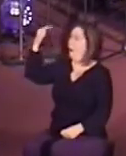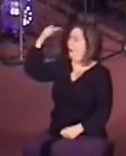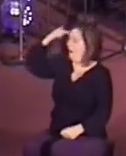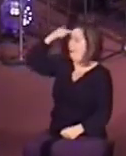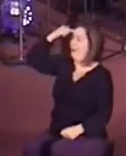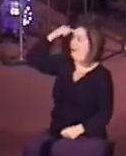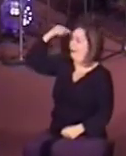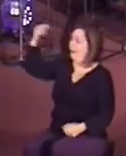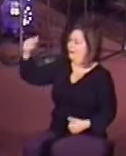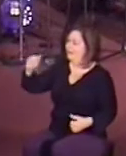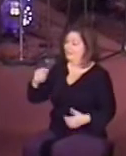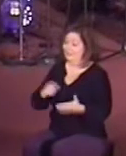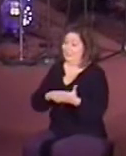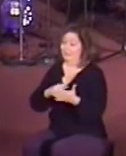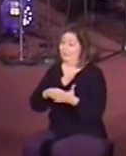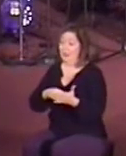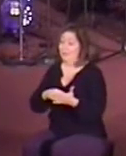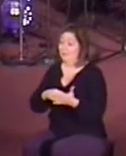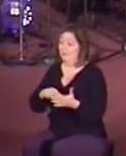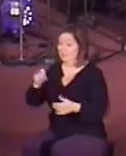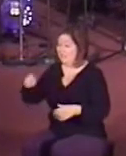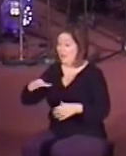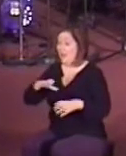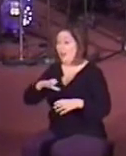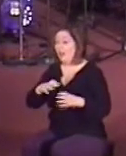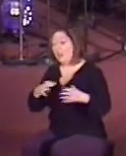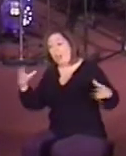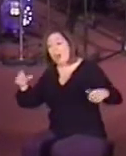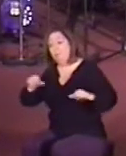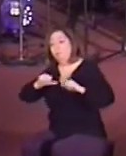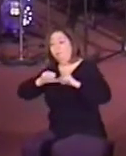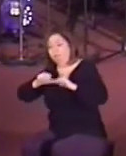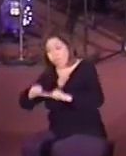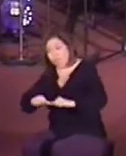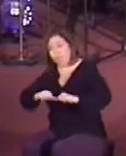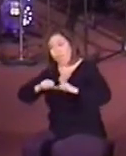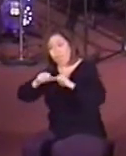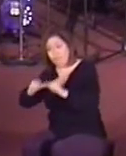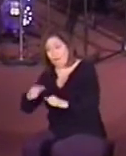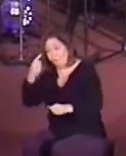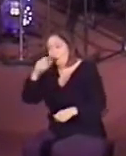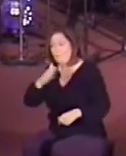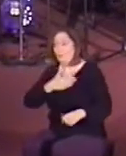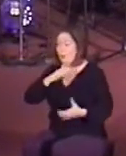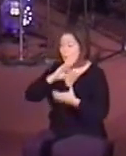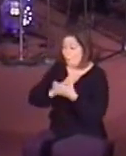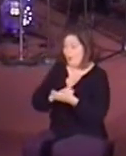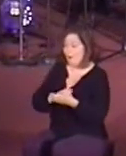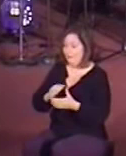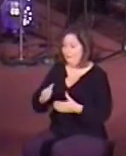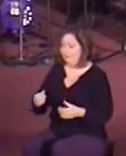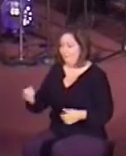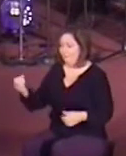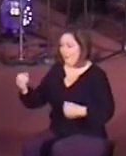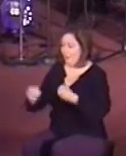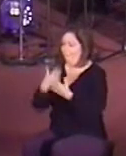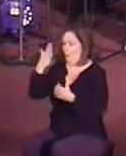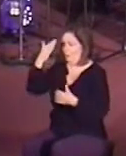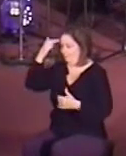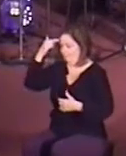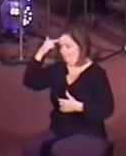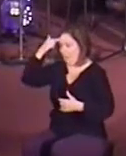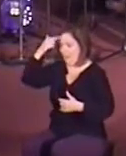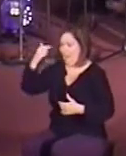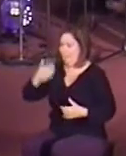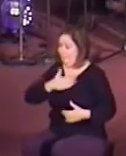And sometimes it does actually take a lot of persistence and perseverance for Angel to finally get things through this brain, right? But I'm looking